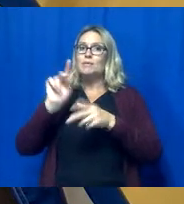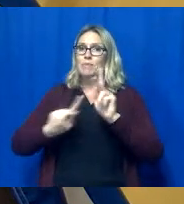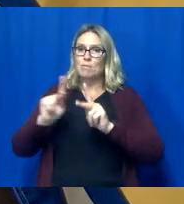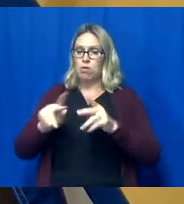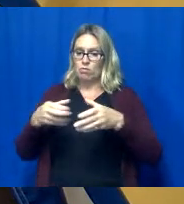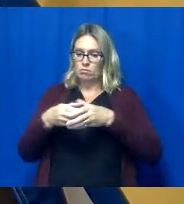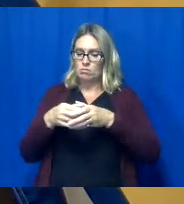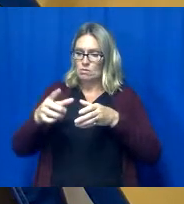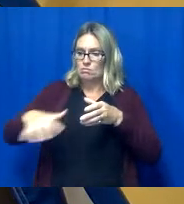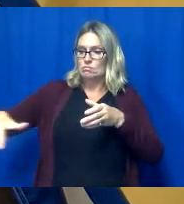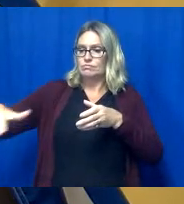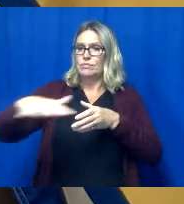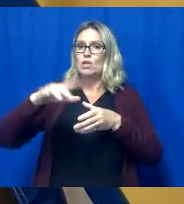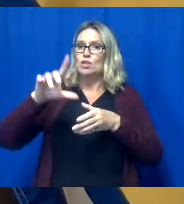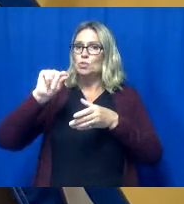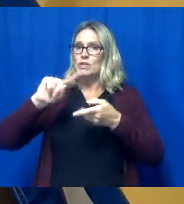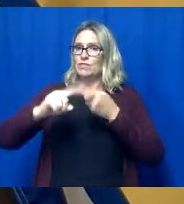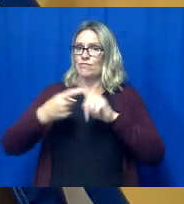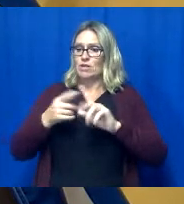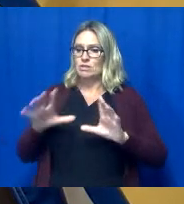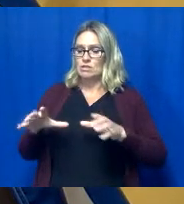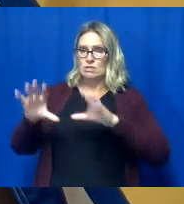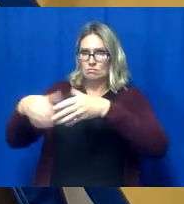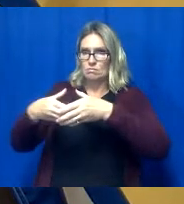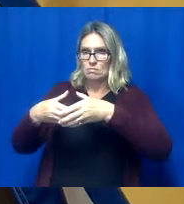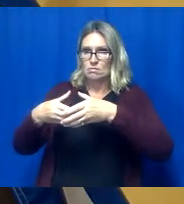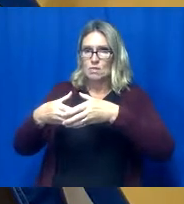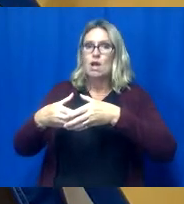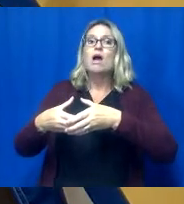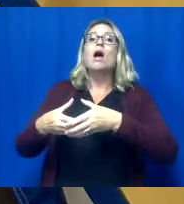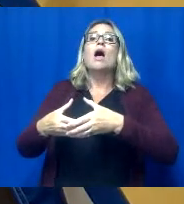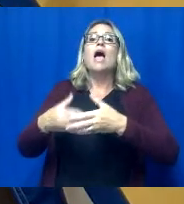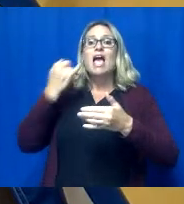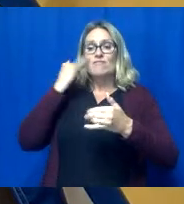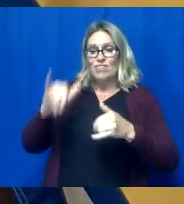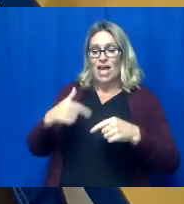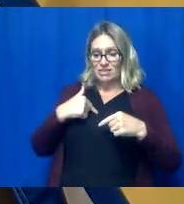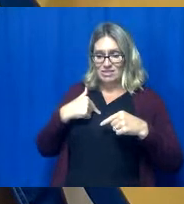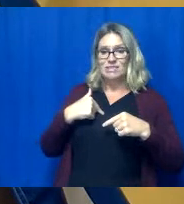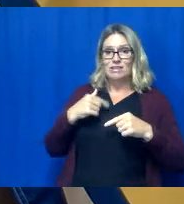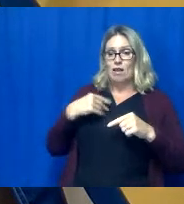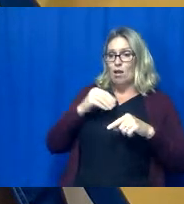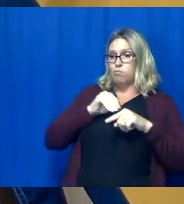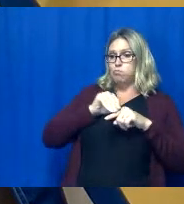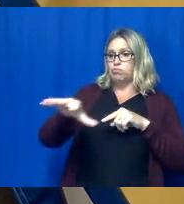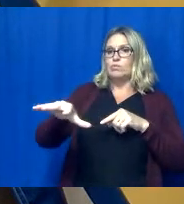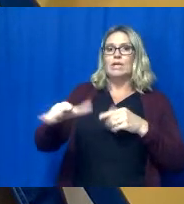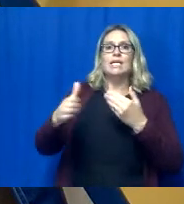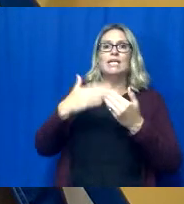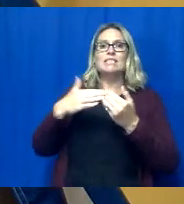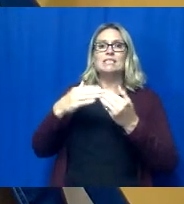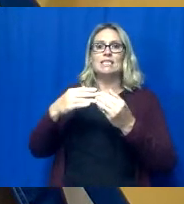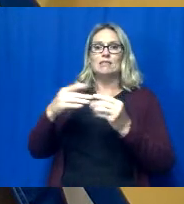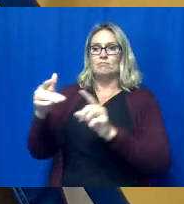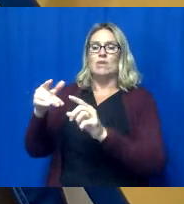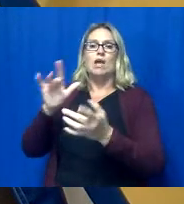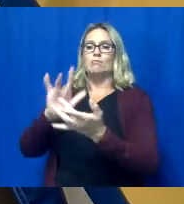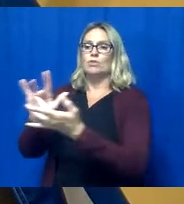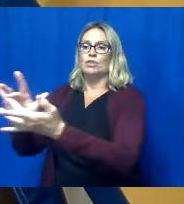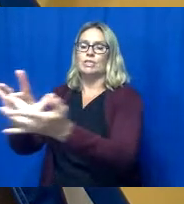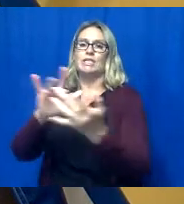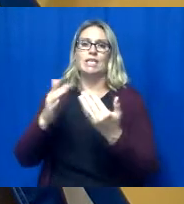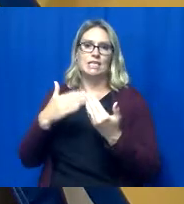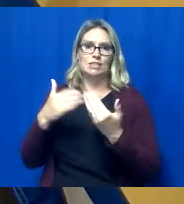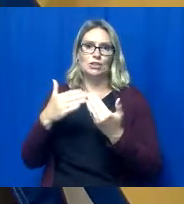when a virus outbreak happens in that household, the number of people that the contact tracers have to track down is much